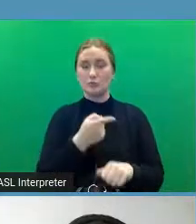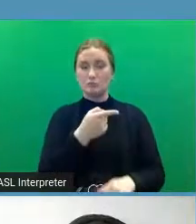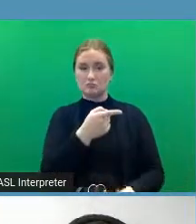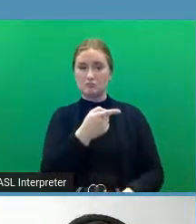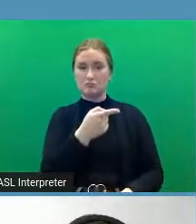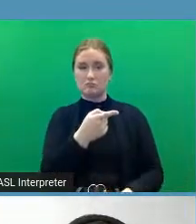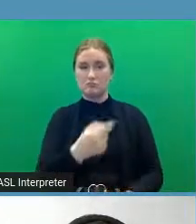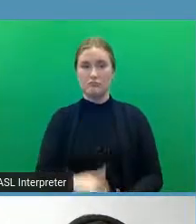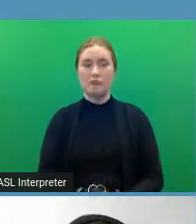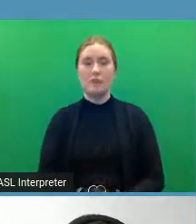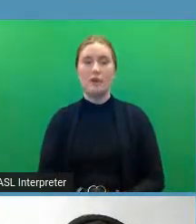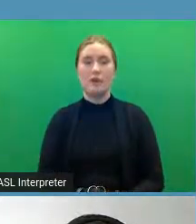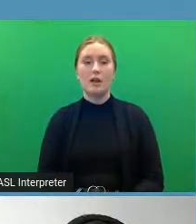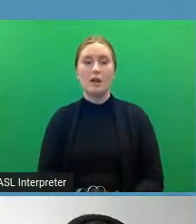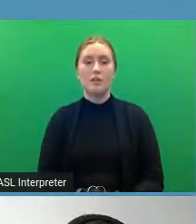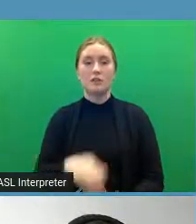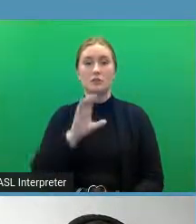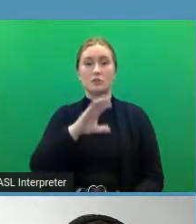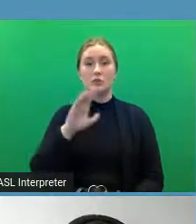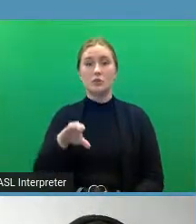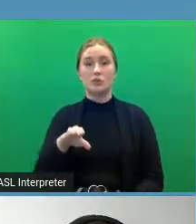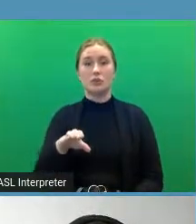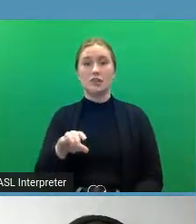closed caption activated on a